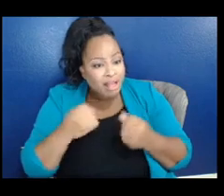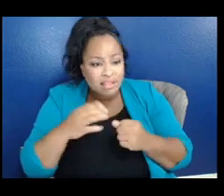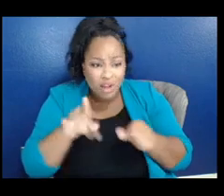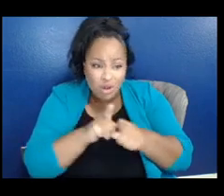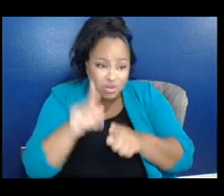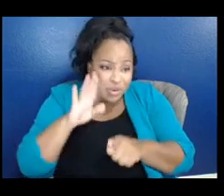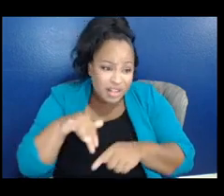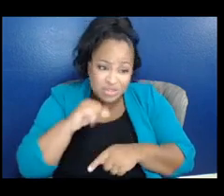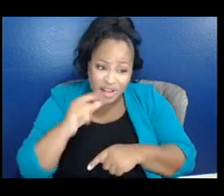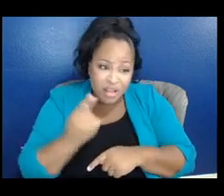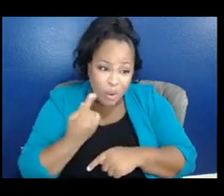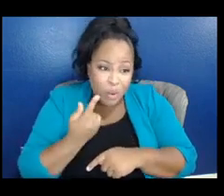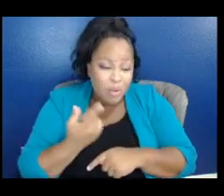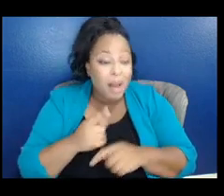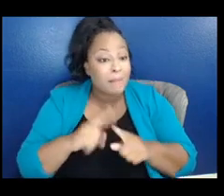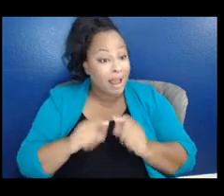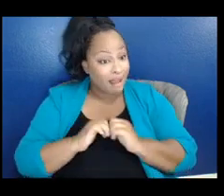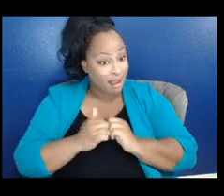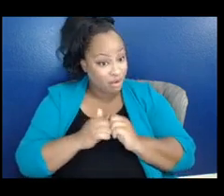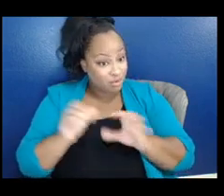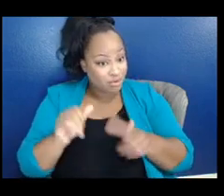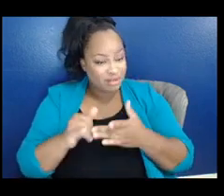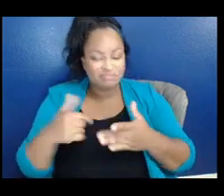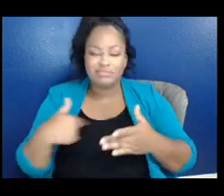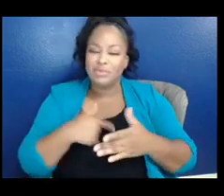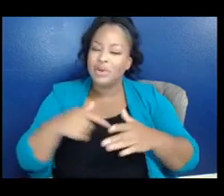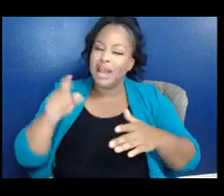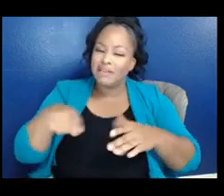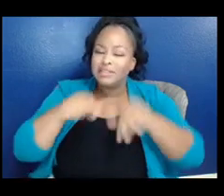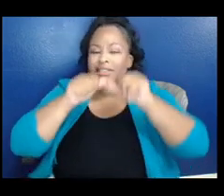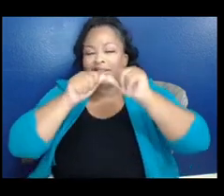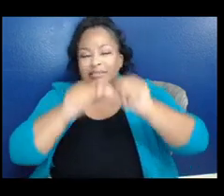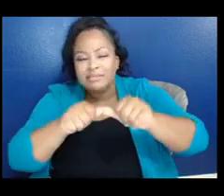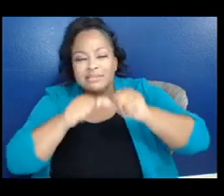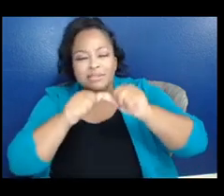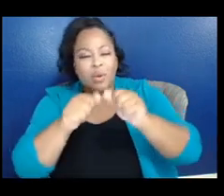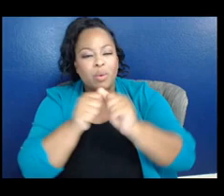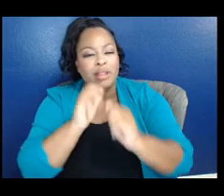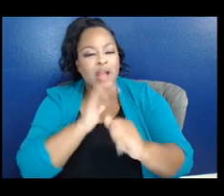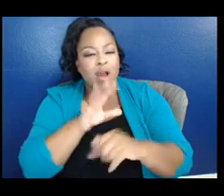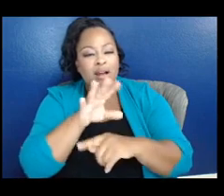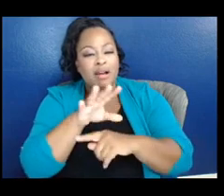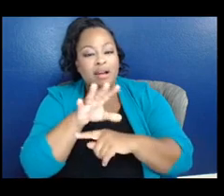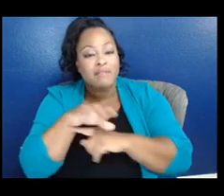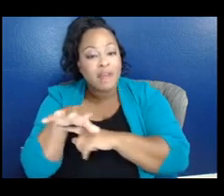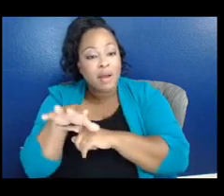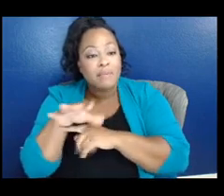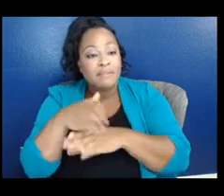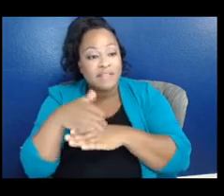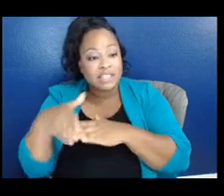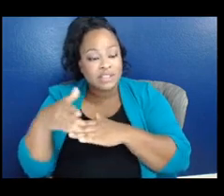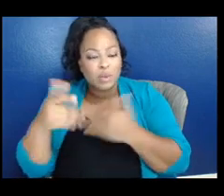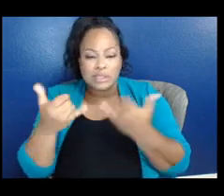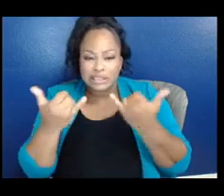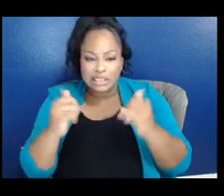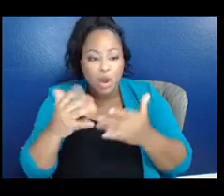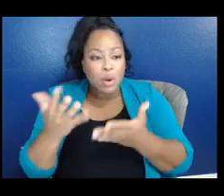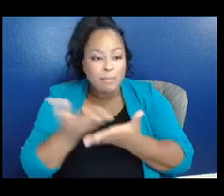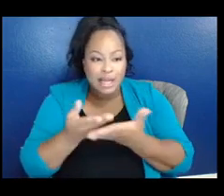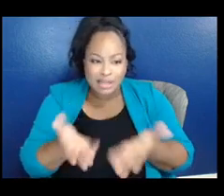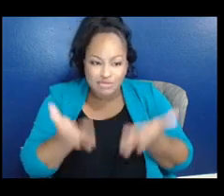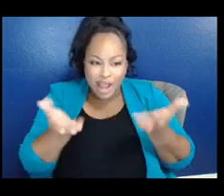alone. But in order to do so, we have to continue with our film finishing fund. We are still raising